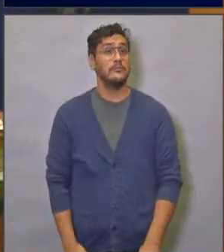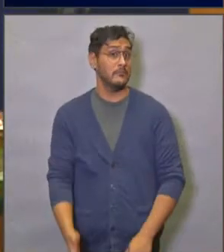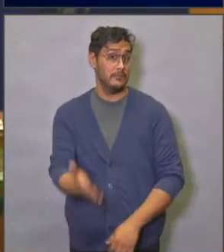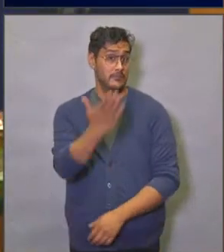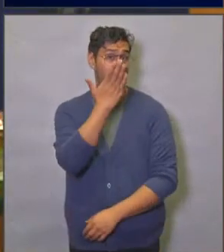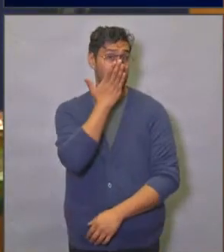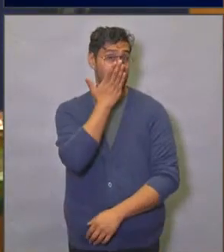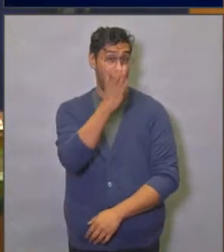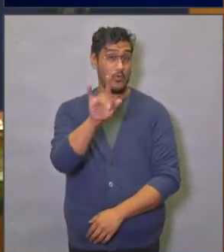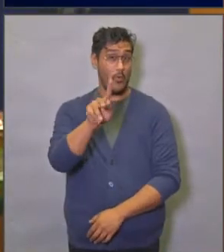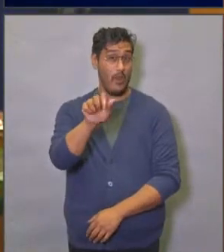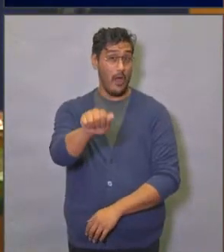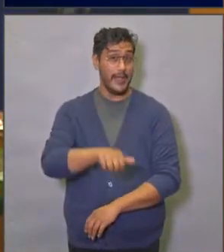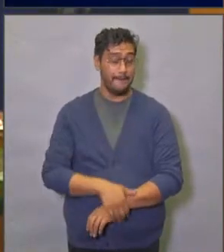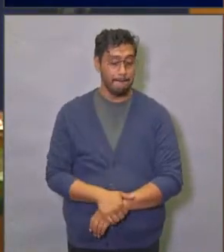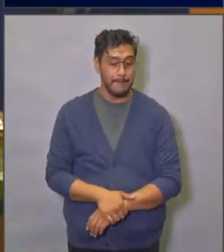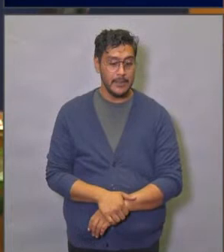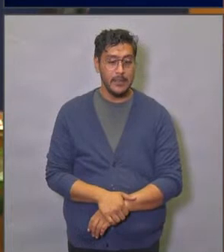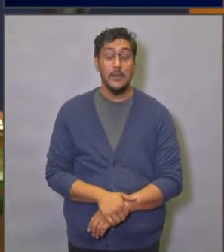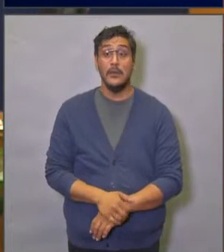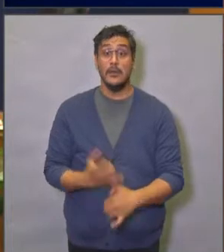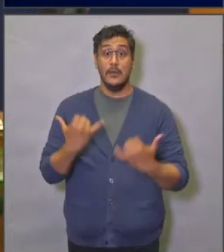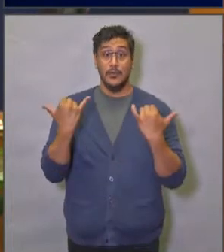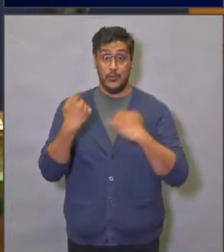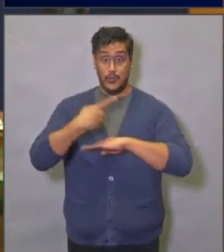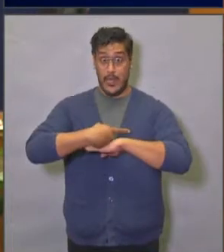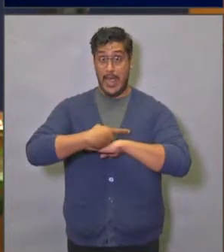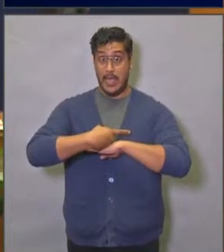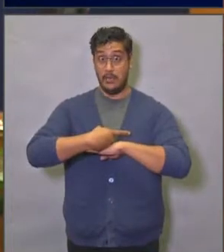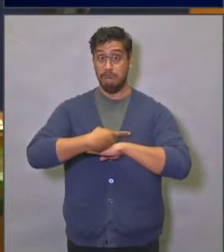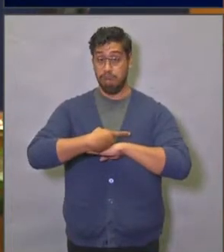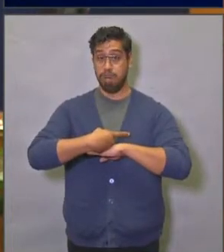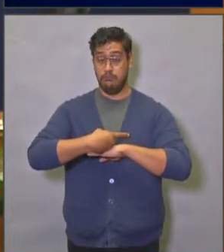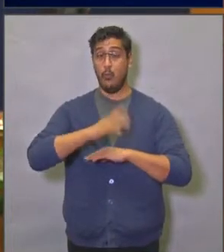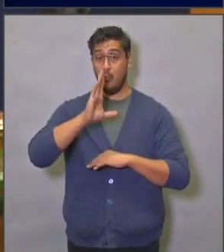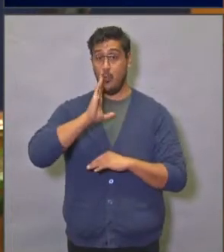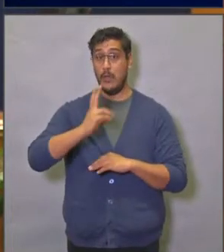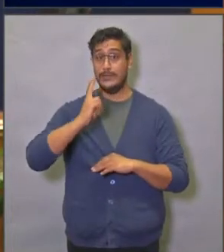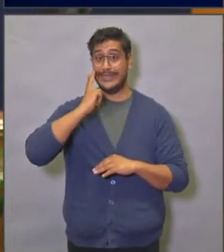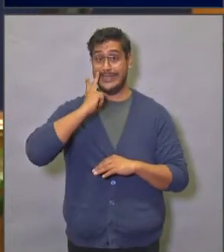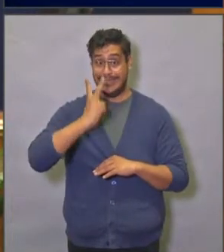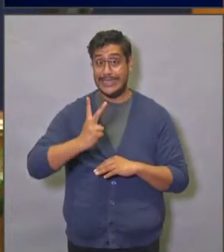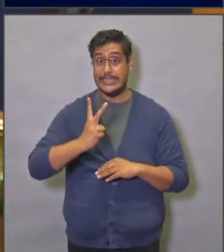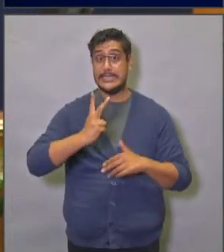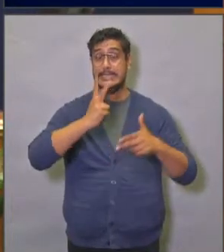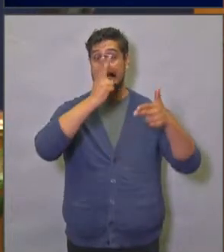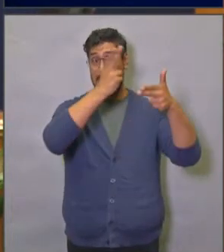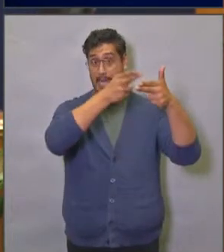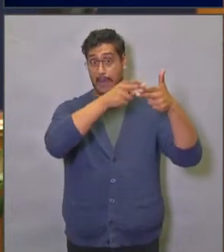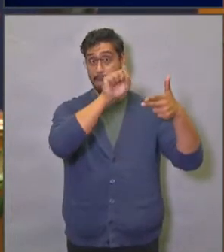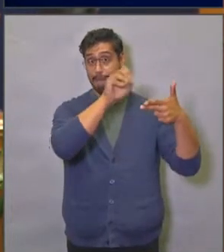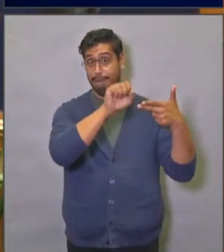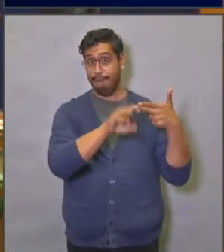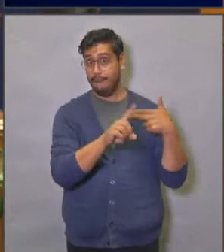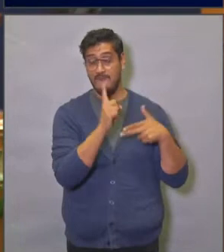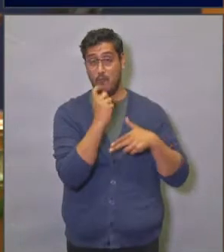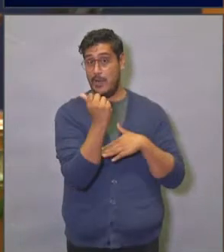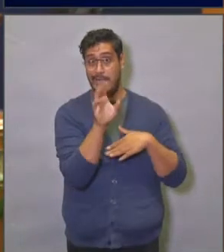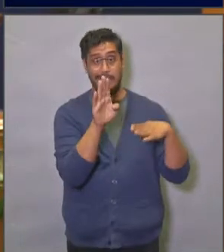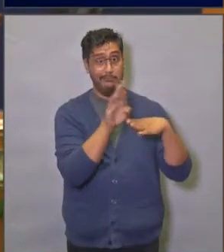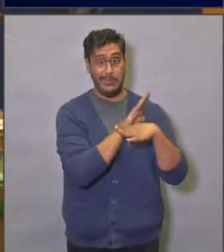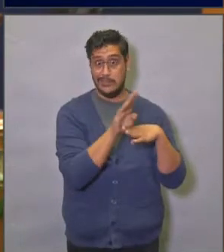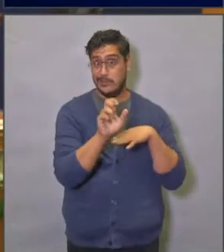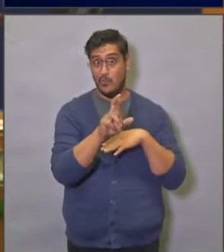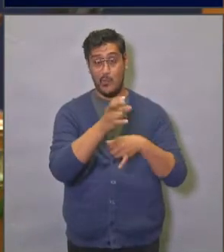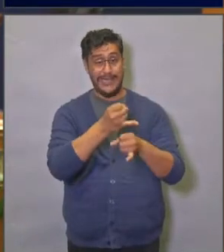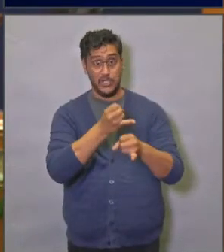Thanks a lot, Claudia. I think today you ought to see the names of any businesses or